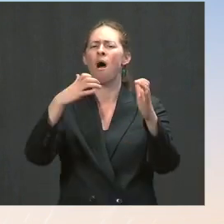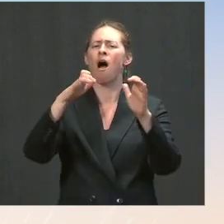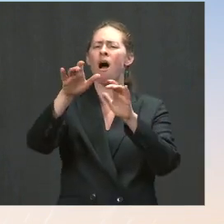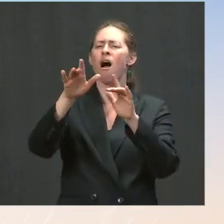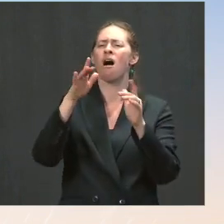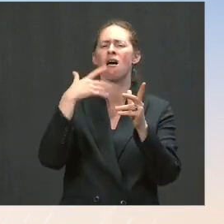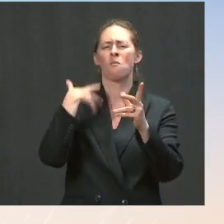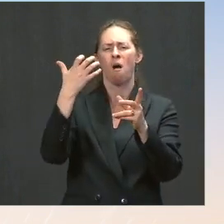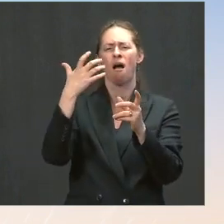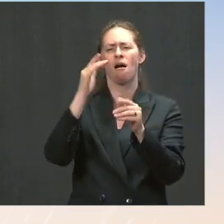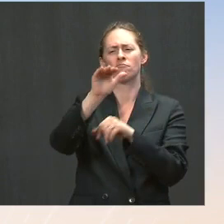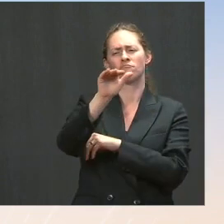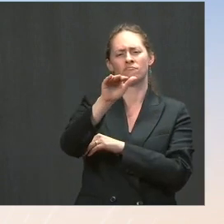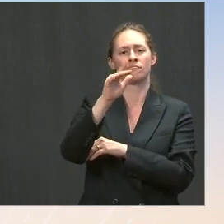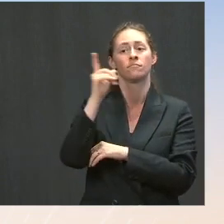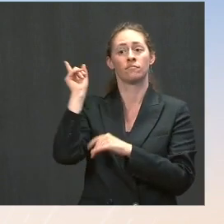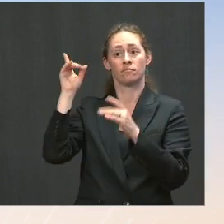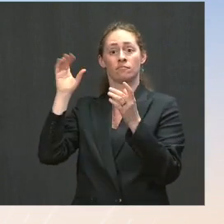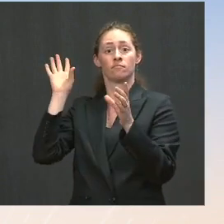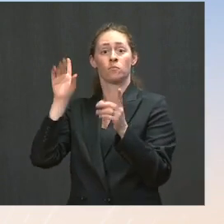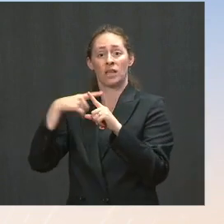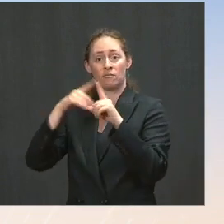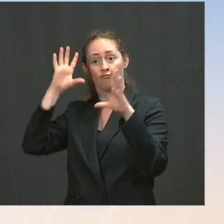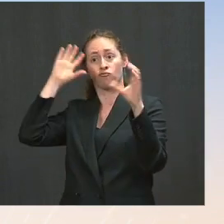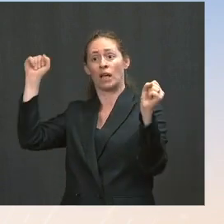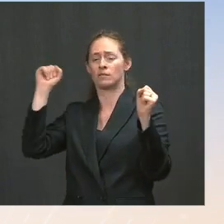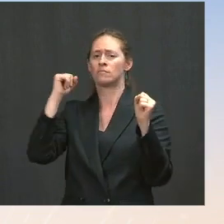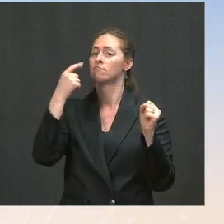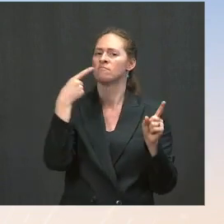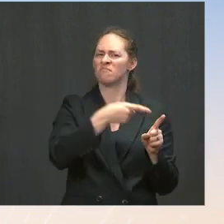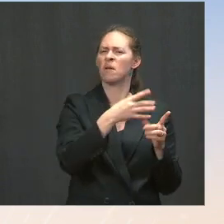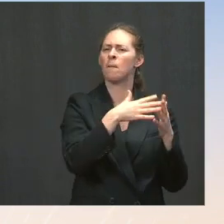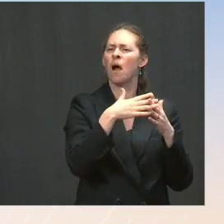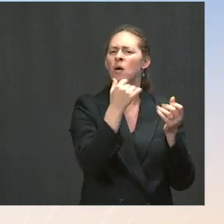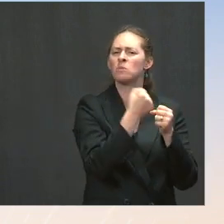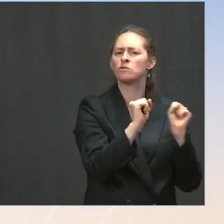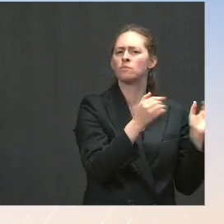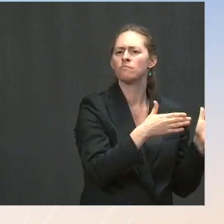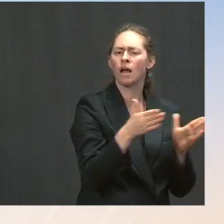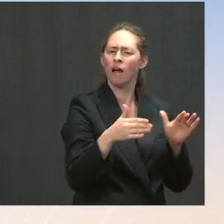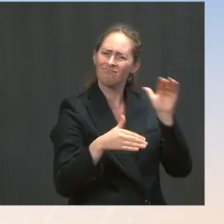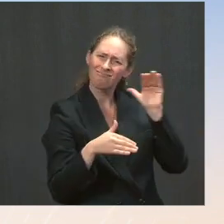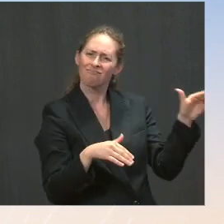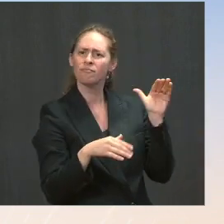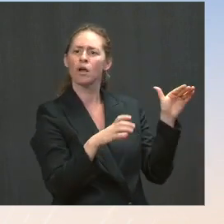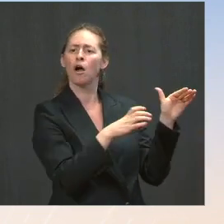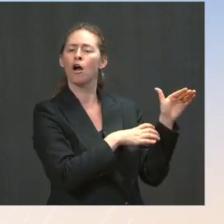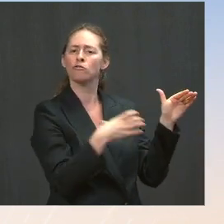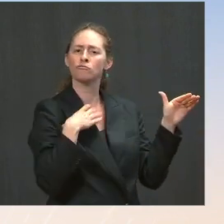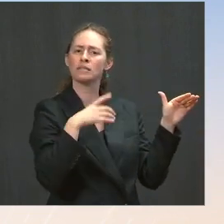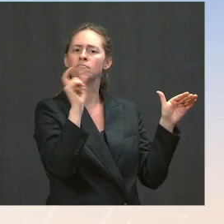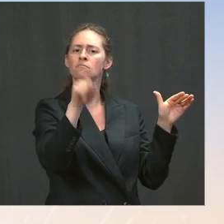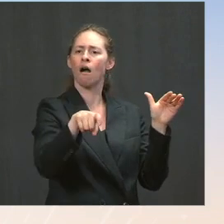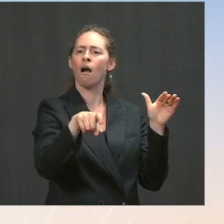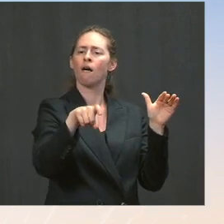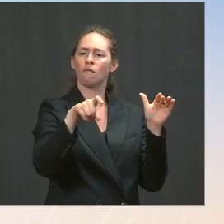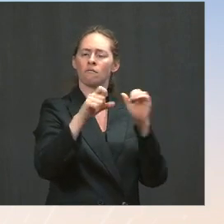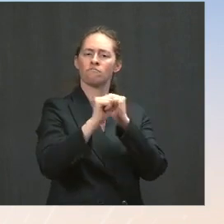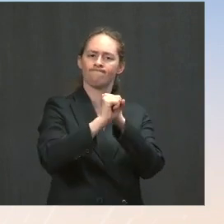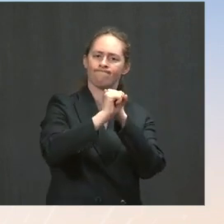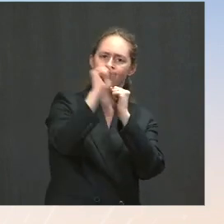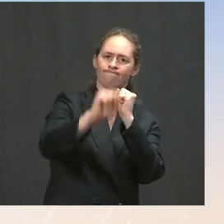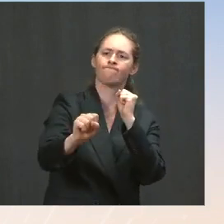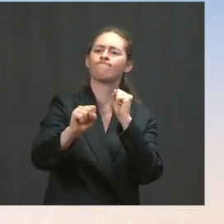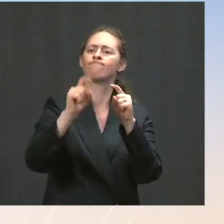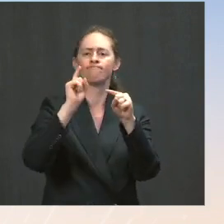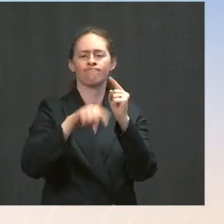Rescue Plan rollout, the president did call on Congress to extend the eviction moratorium through September 30th of 2021. The final